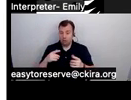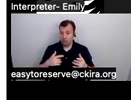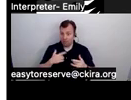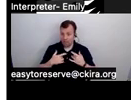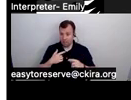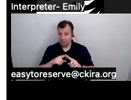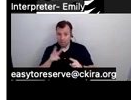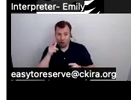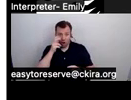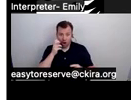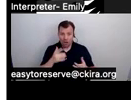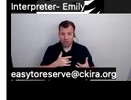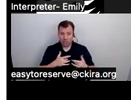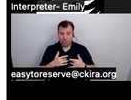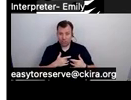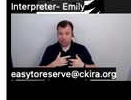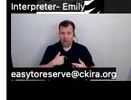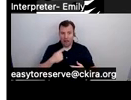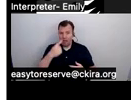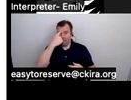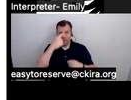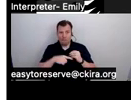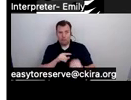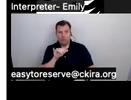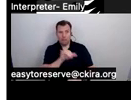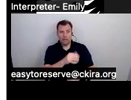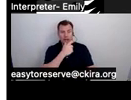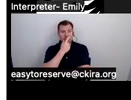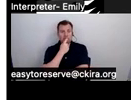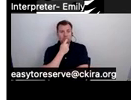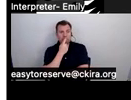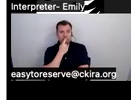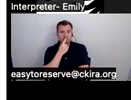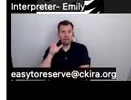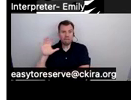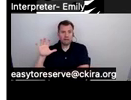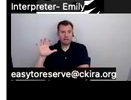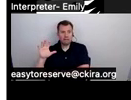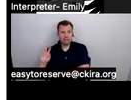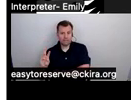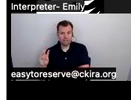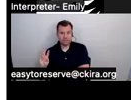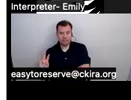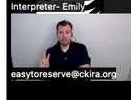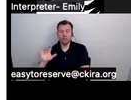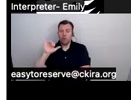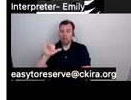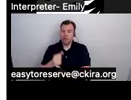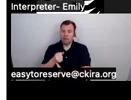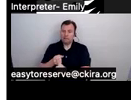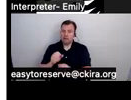some concerns that they weren't, really didn't consider, and their enthusiasm might go down. So that final impact score could